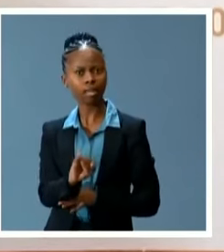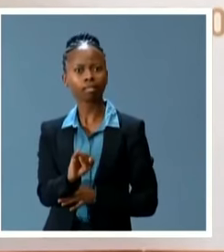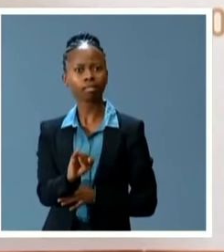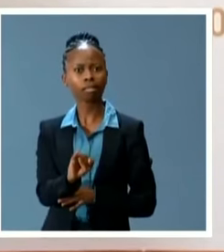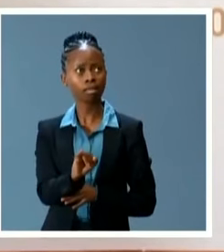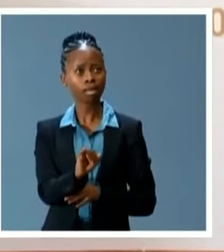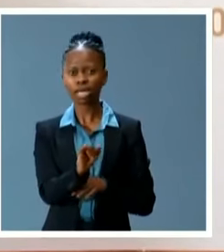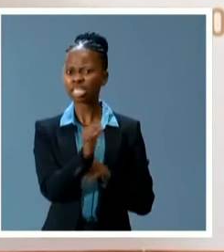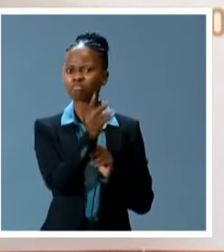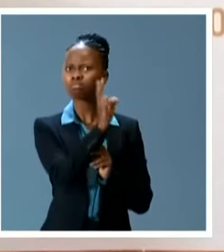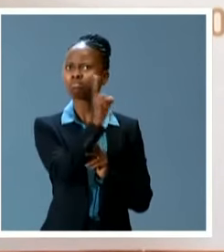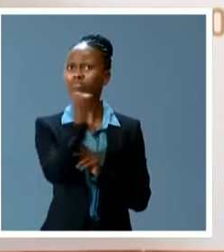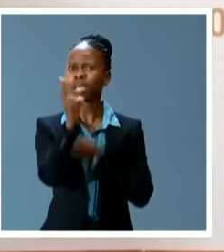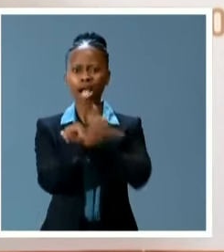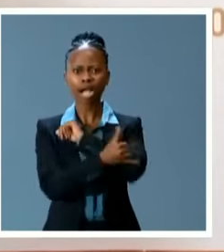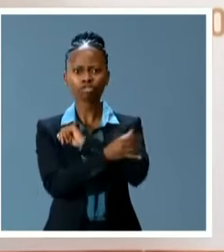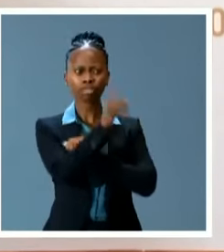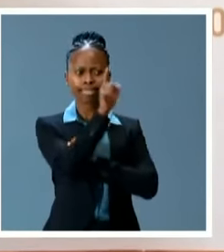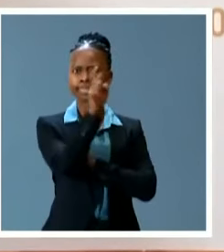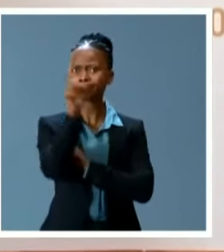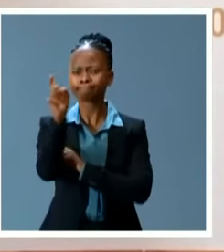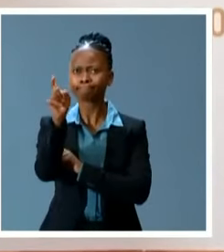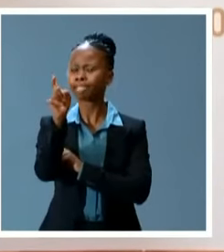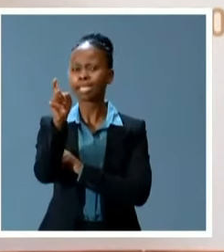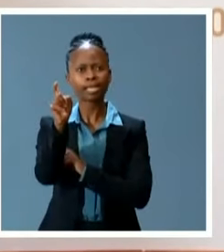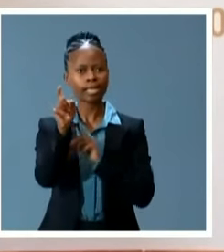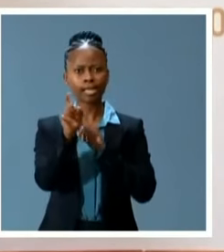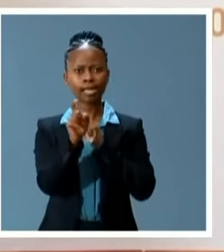world. The outpouring of